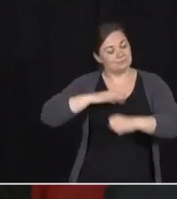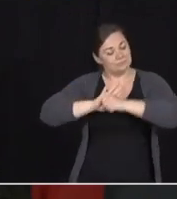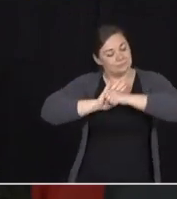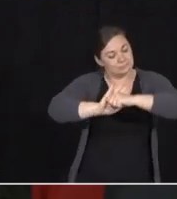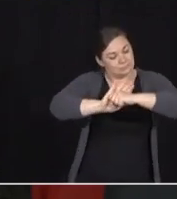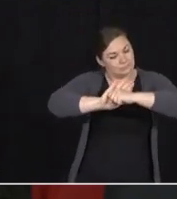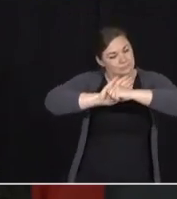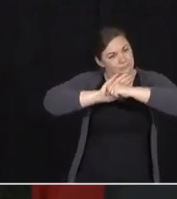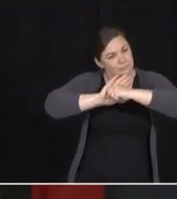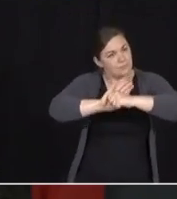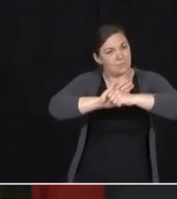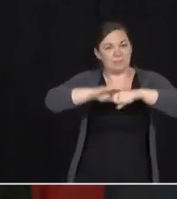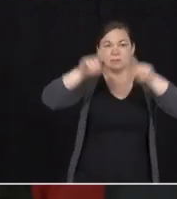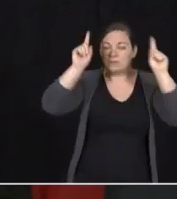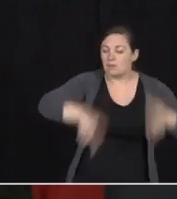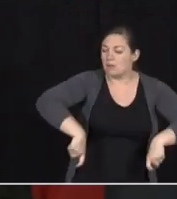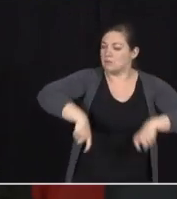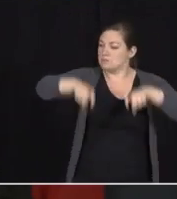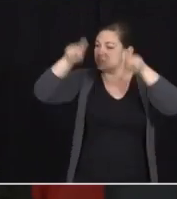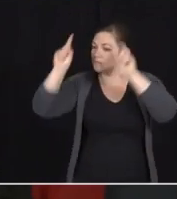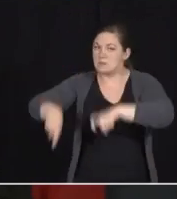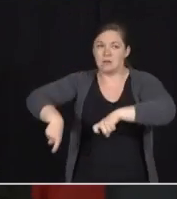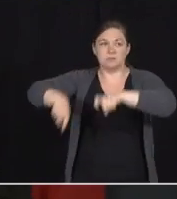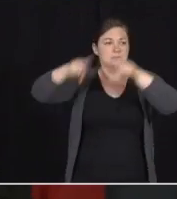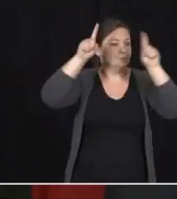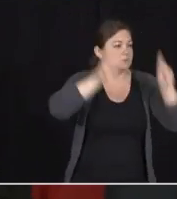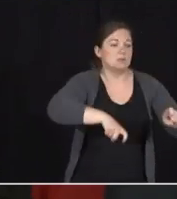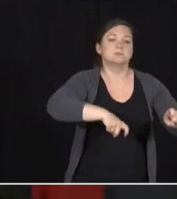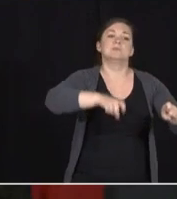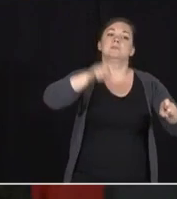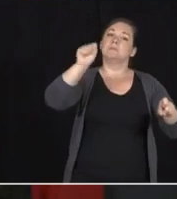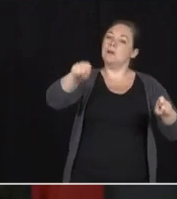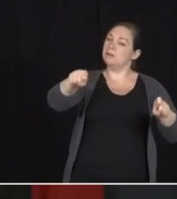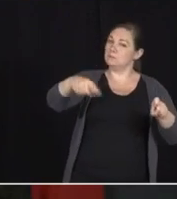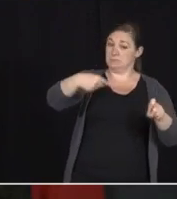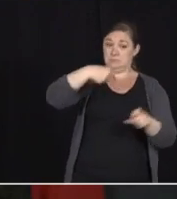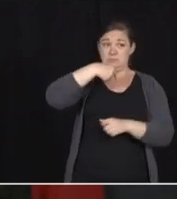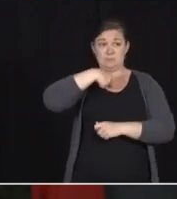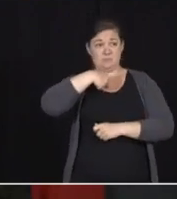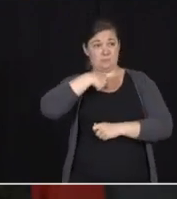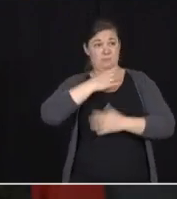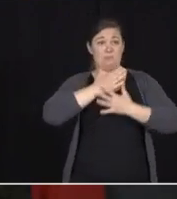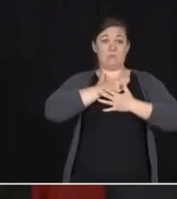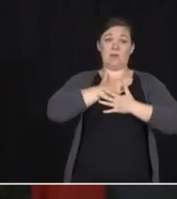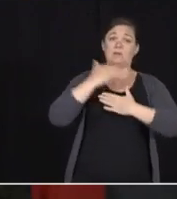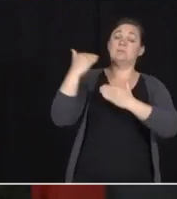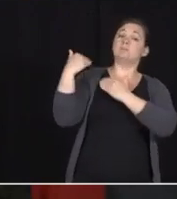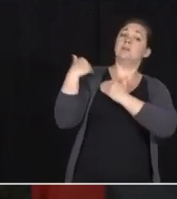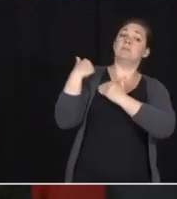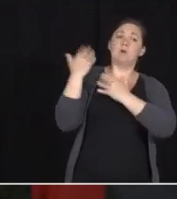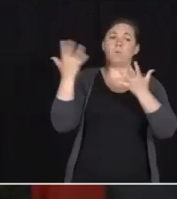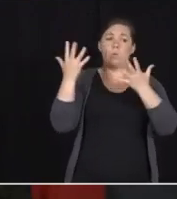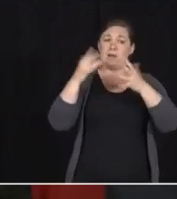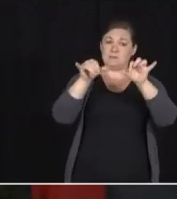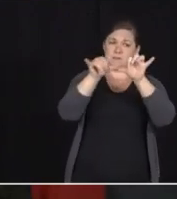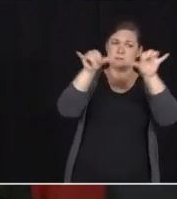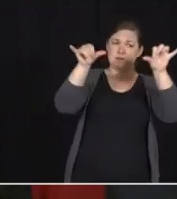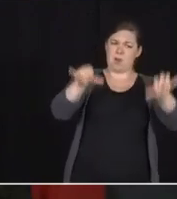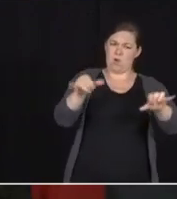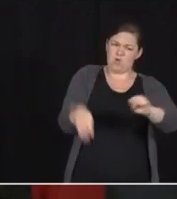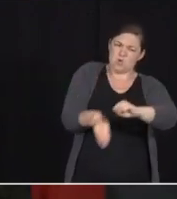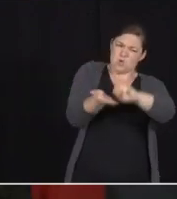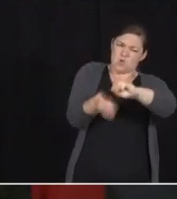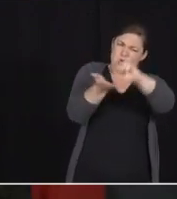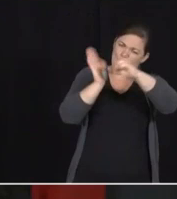it needs to be. And as premier, it's my job to push the system. And I've been saying that. I got to